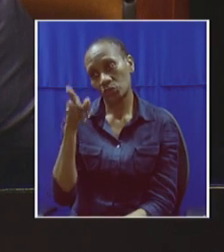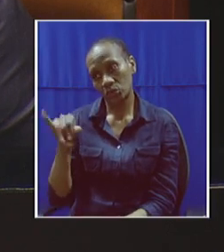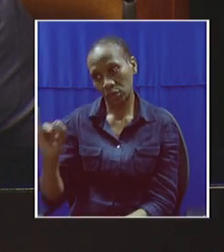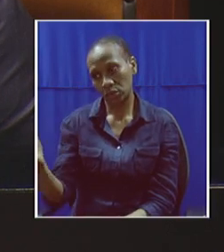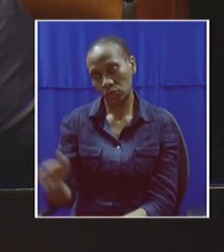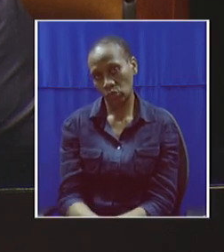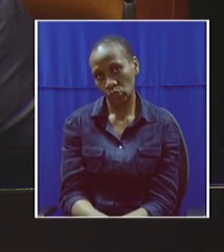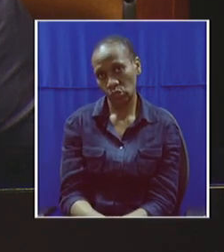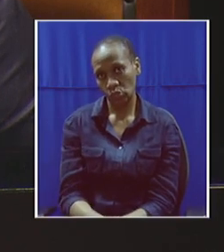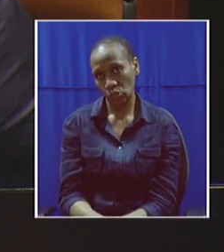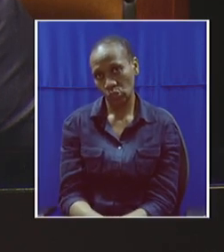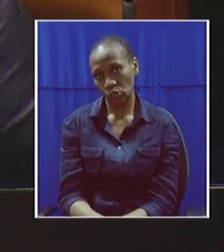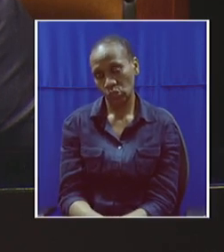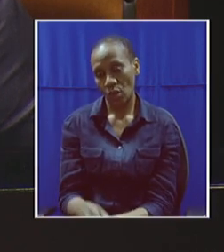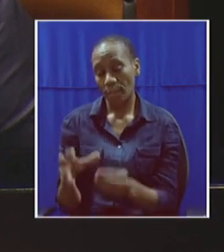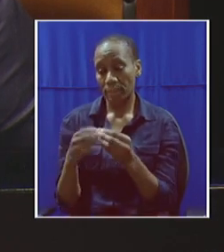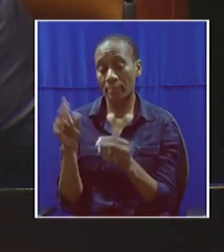do honorable